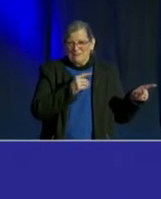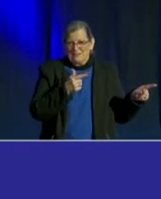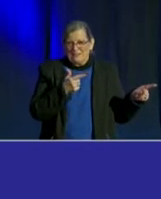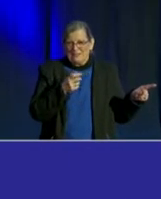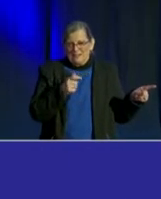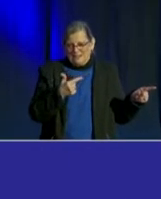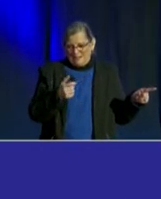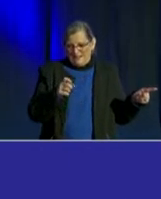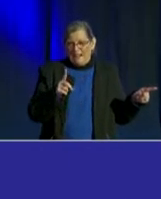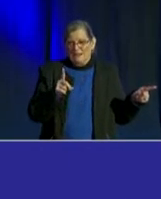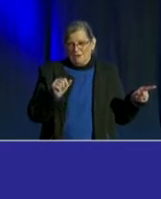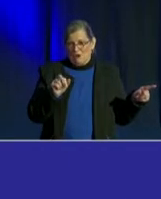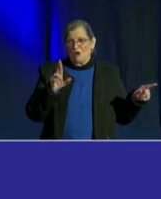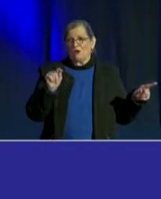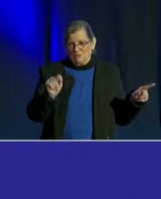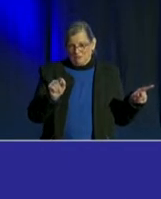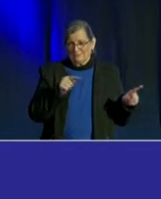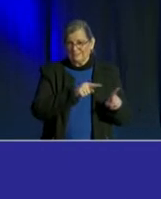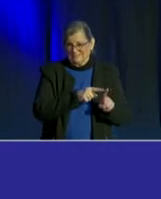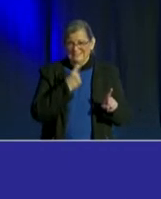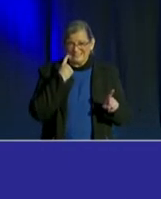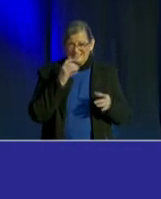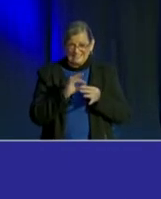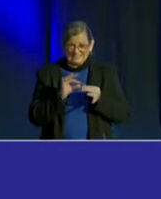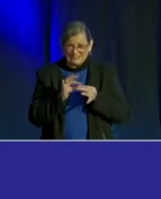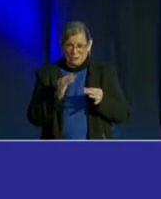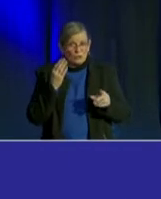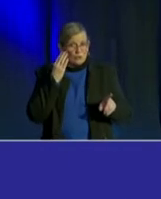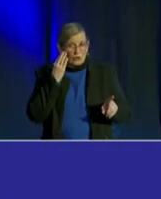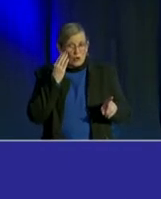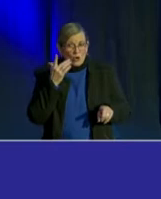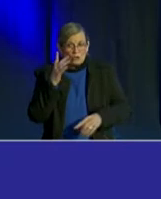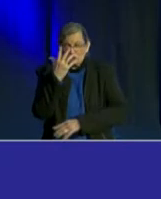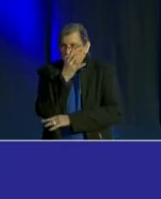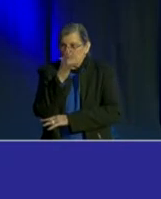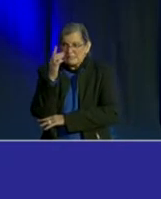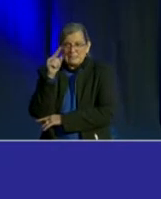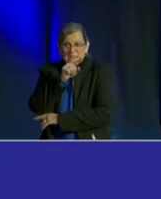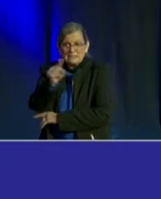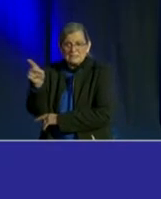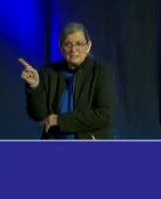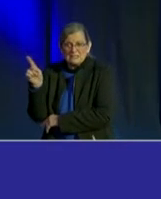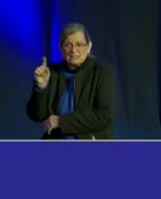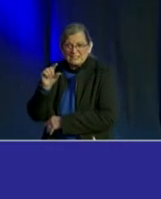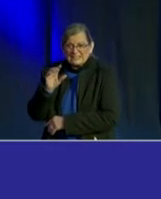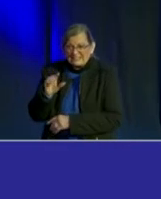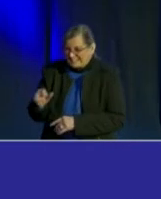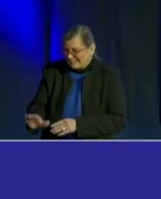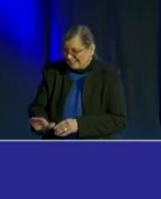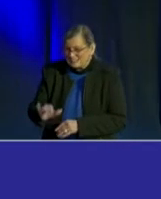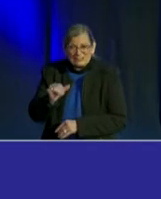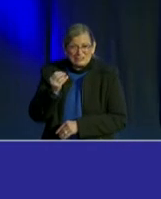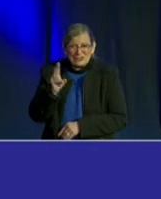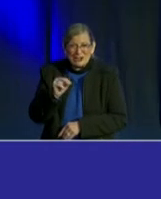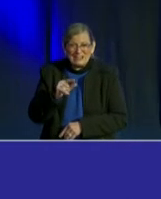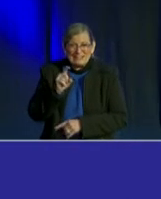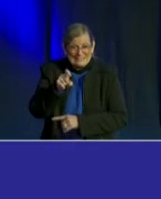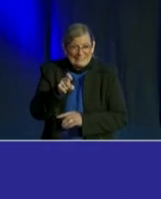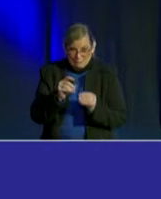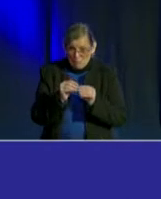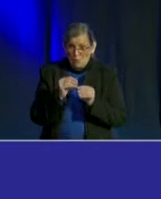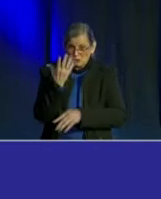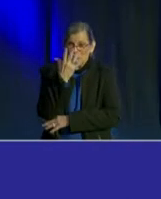know if you all know, but trees. Little Johnny needs more trees. He needs